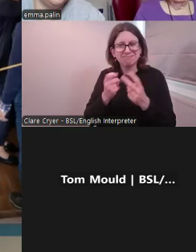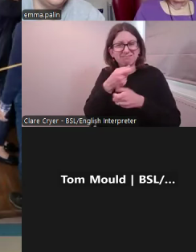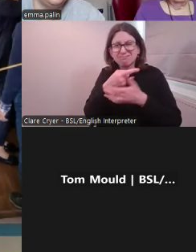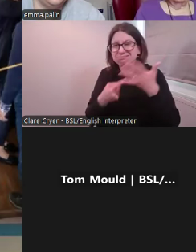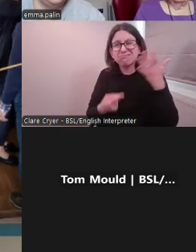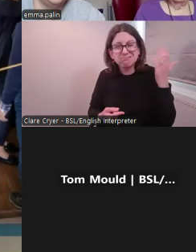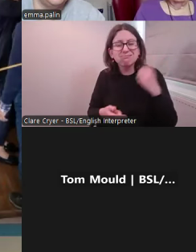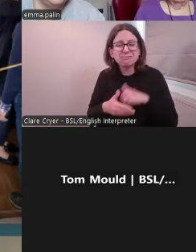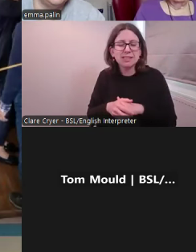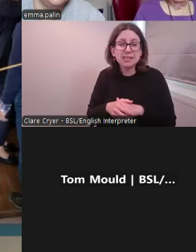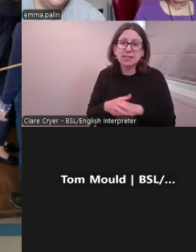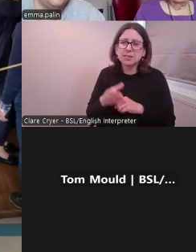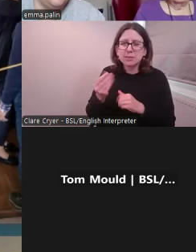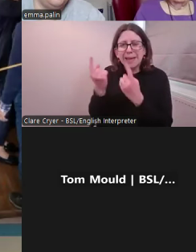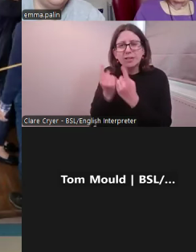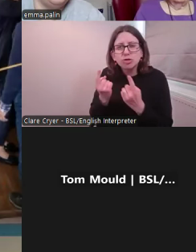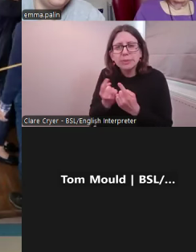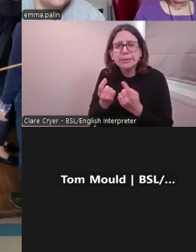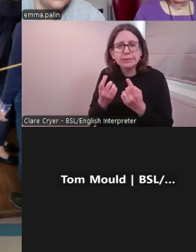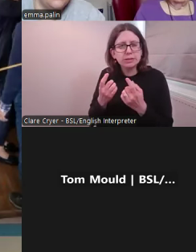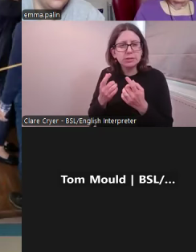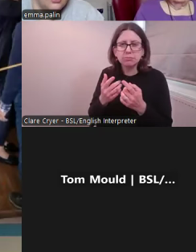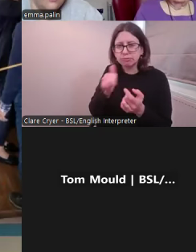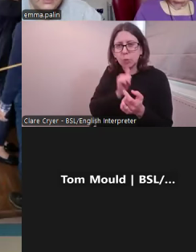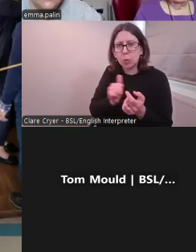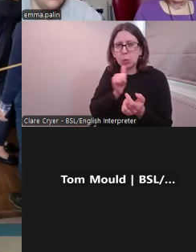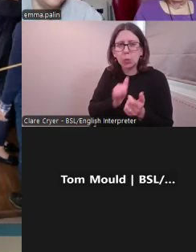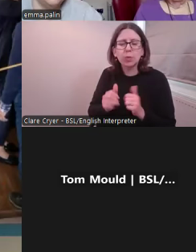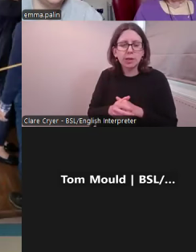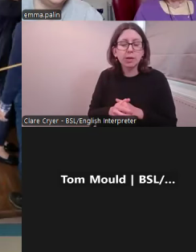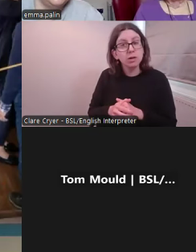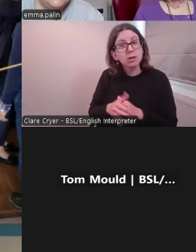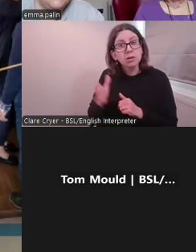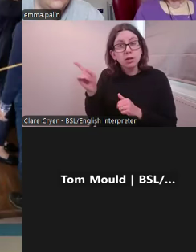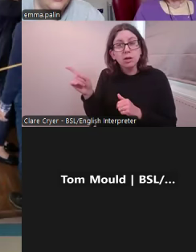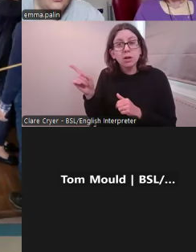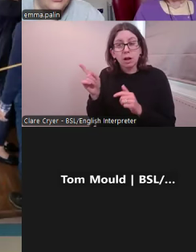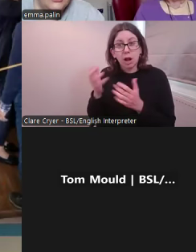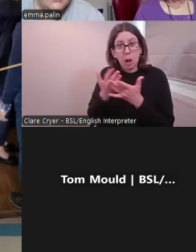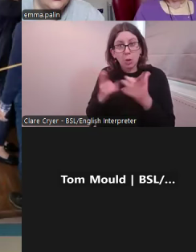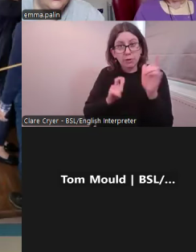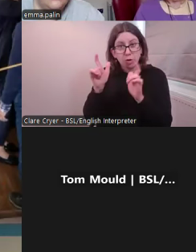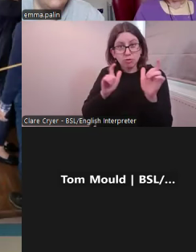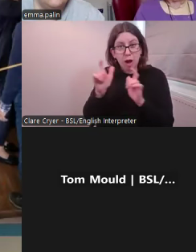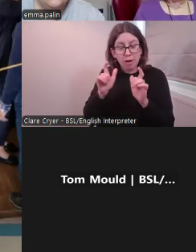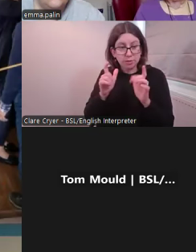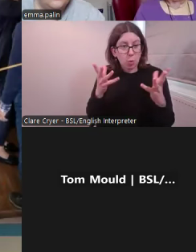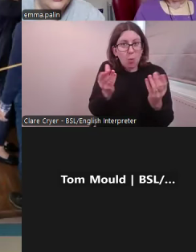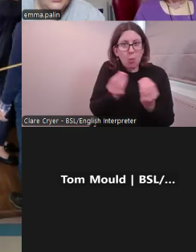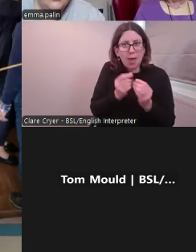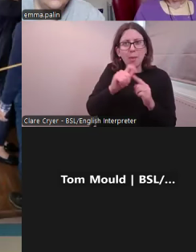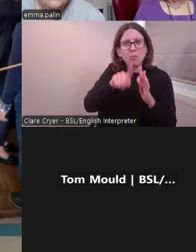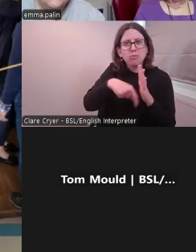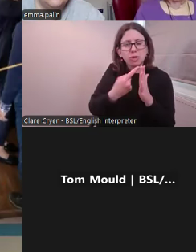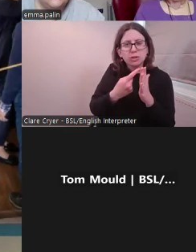some work with instruments. A lot of these photographs were taken with our project with a group called the